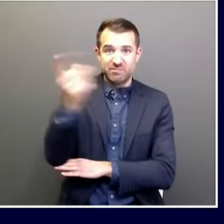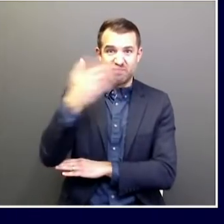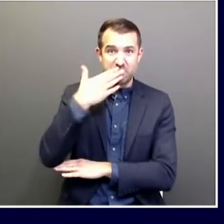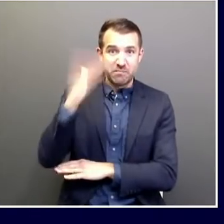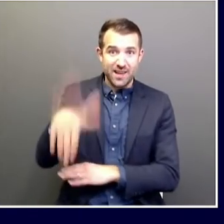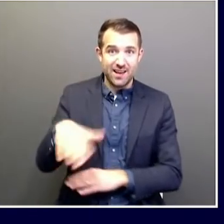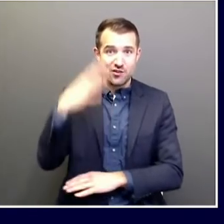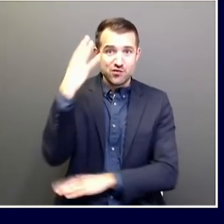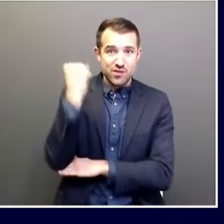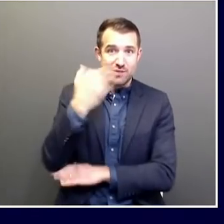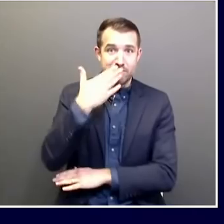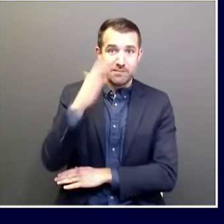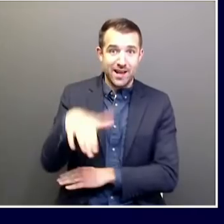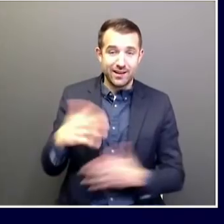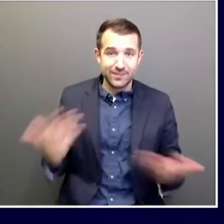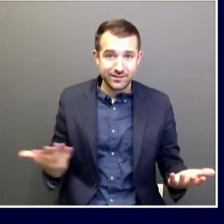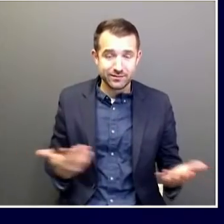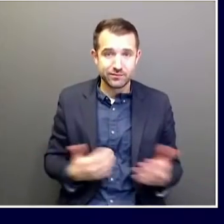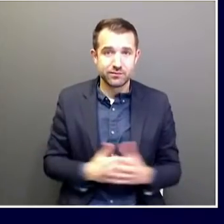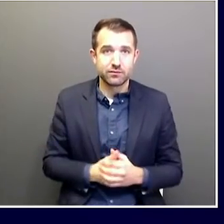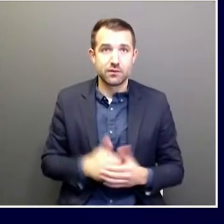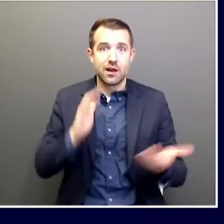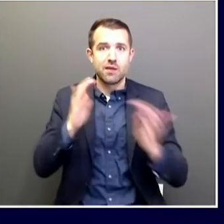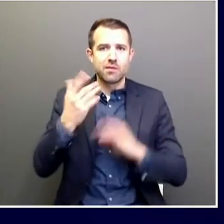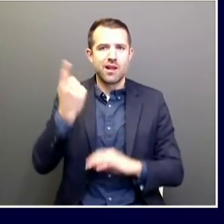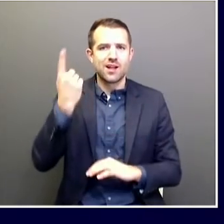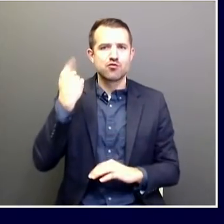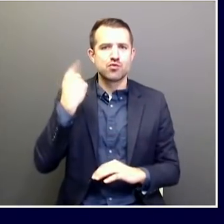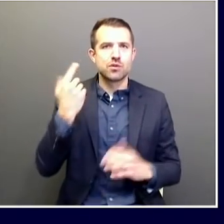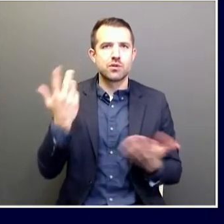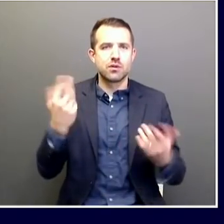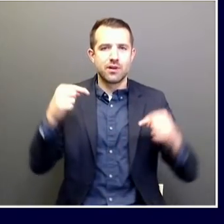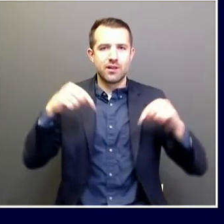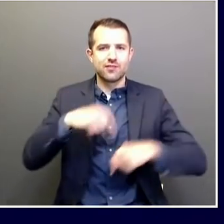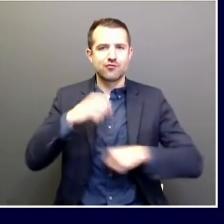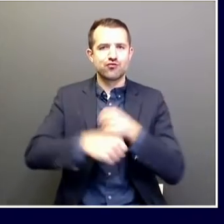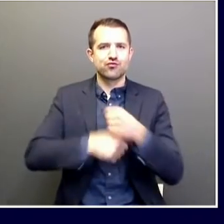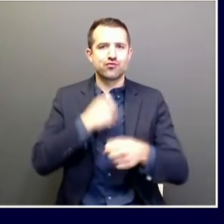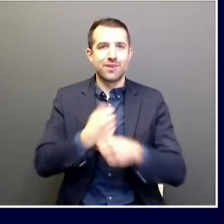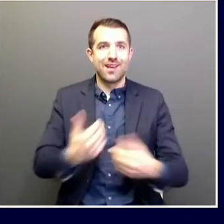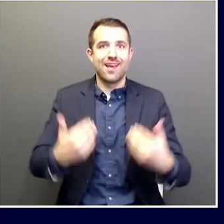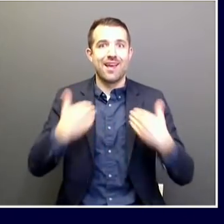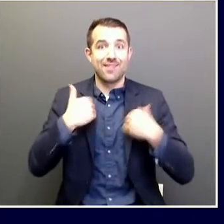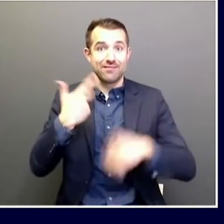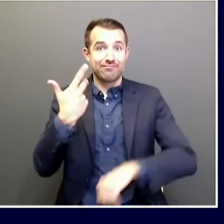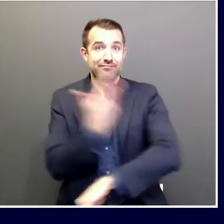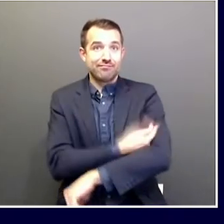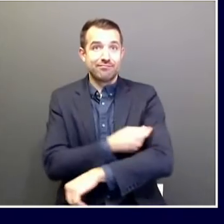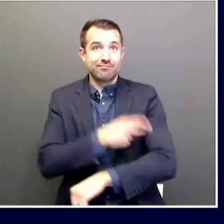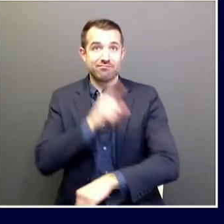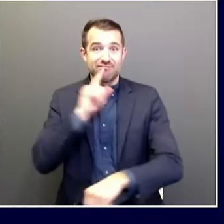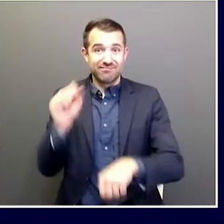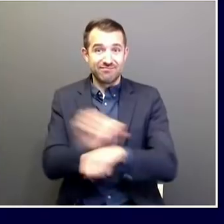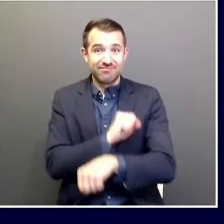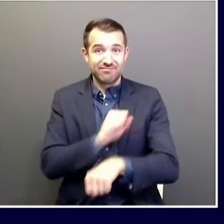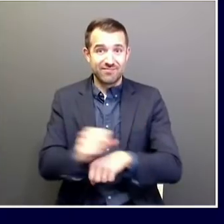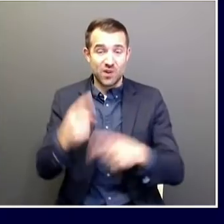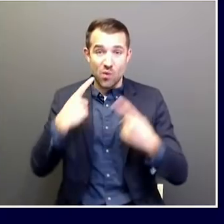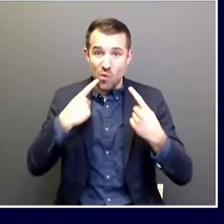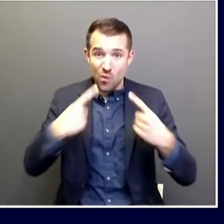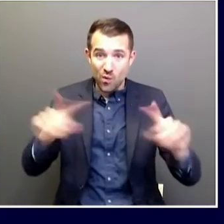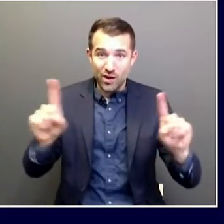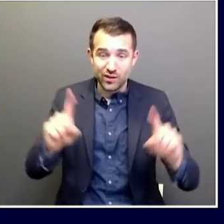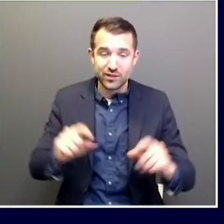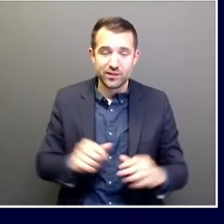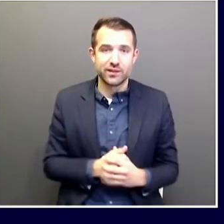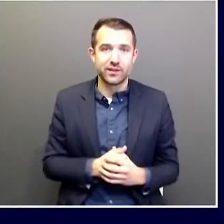as compared to last year is that we've got vaccines that are resoundingly effective. The situation that we are in